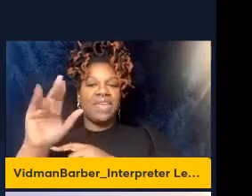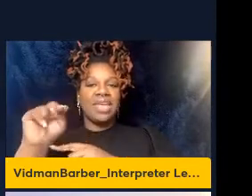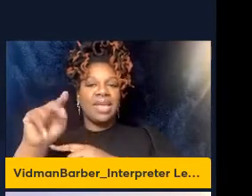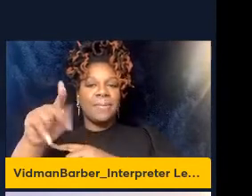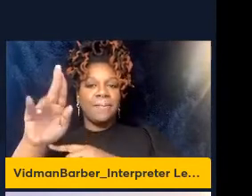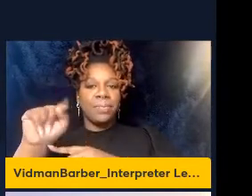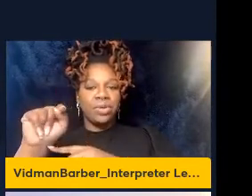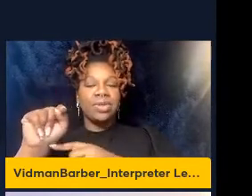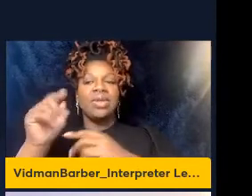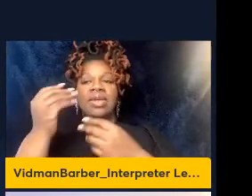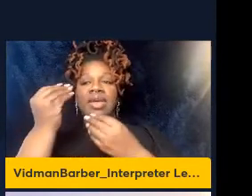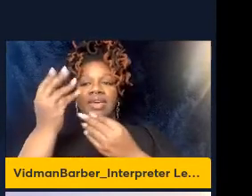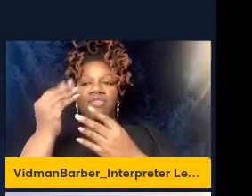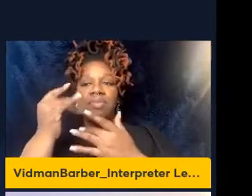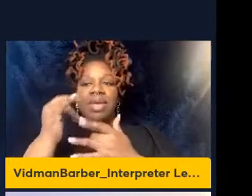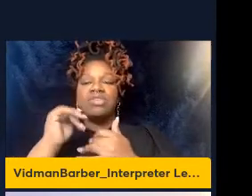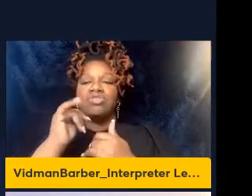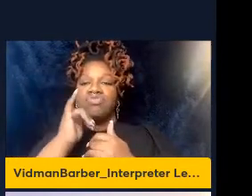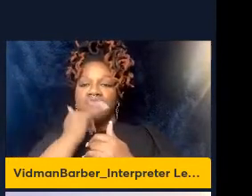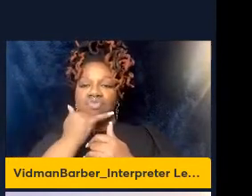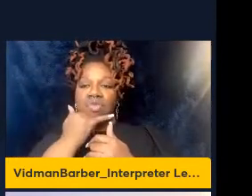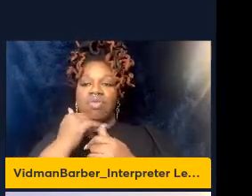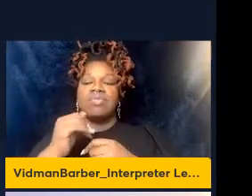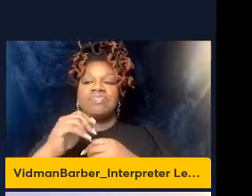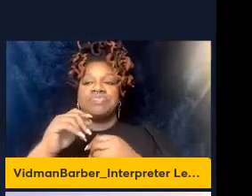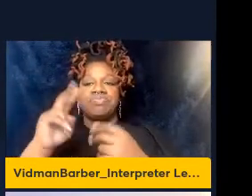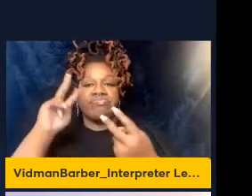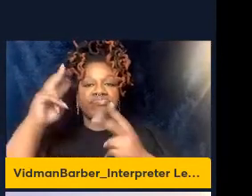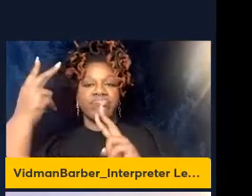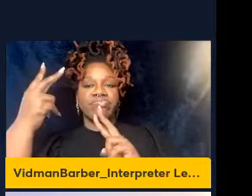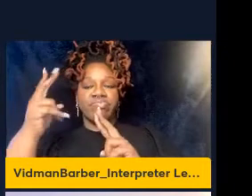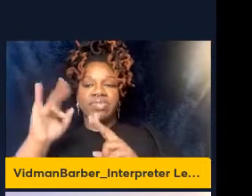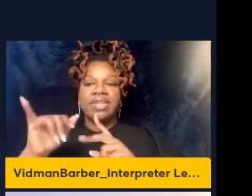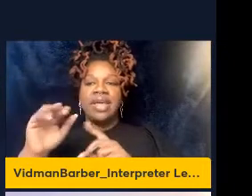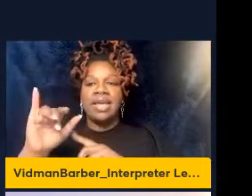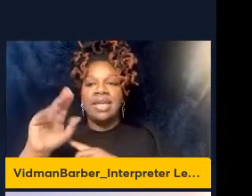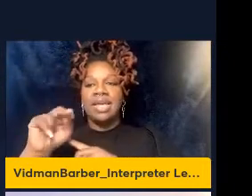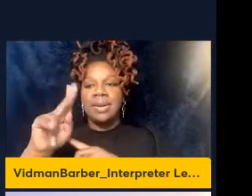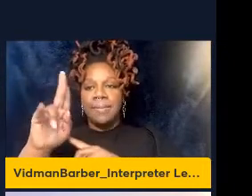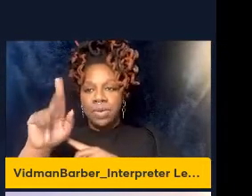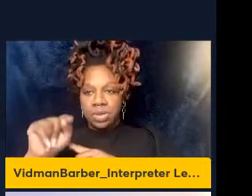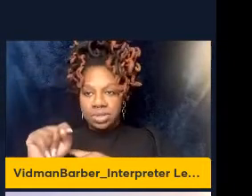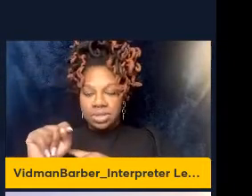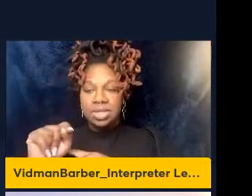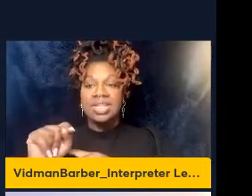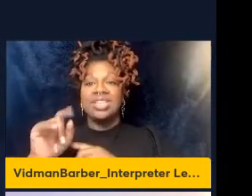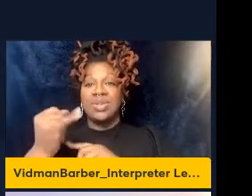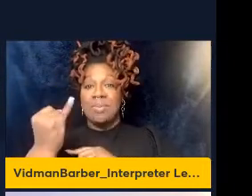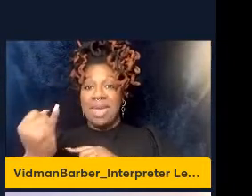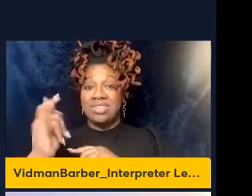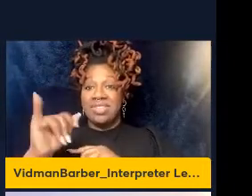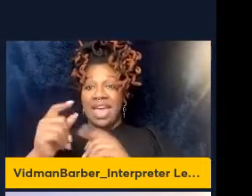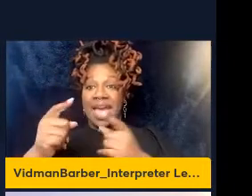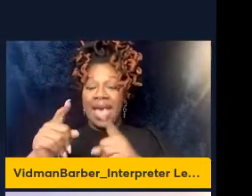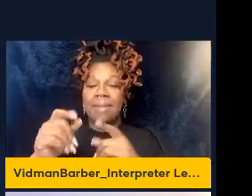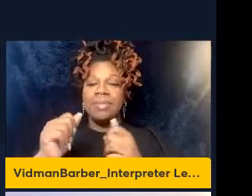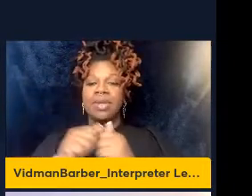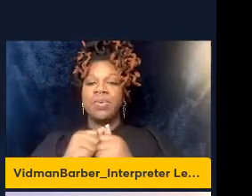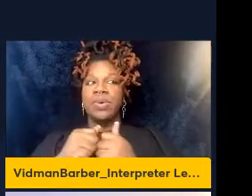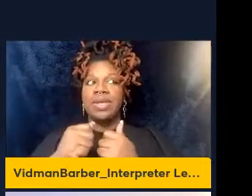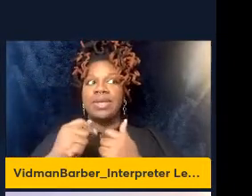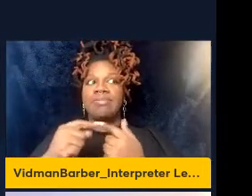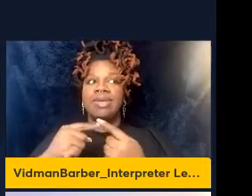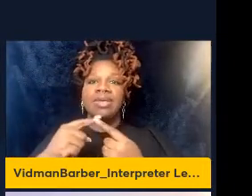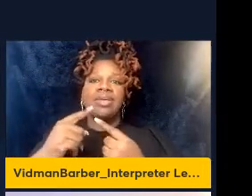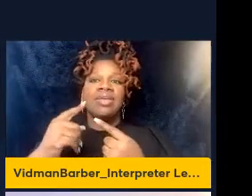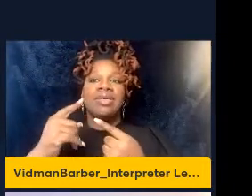incorrectly distinguish what that input is. And so you can imagine that happening when there's a question of whether an